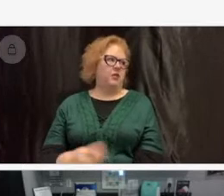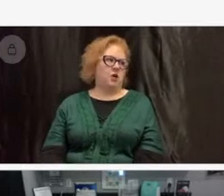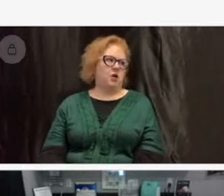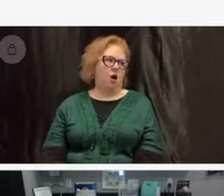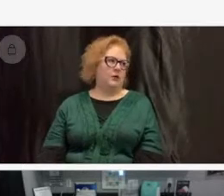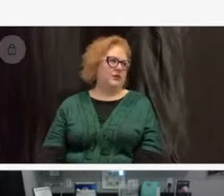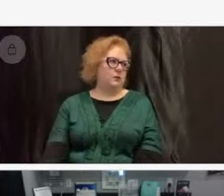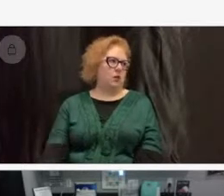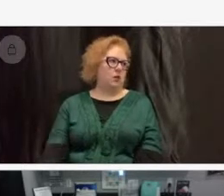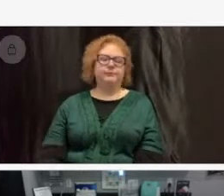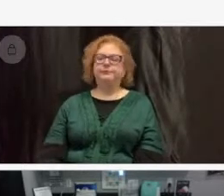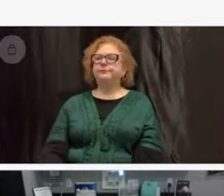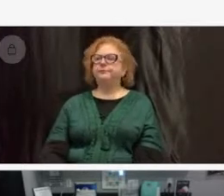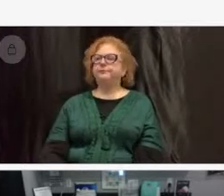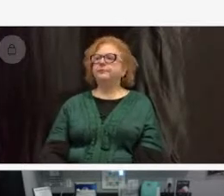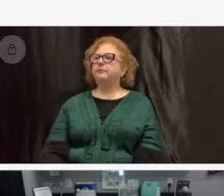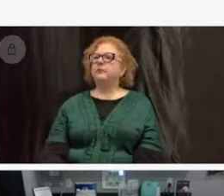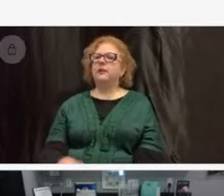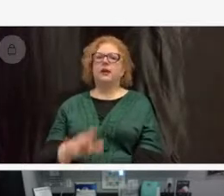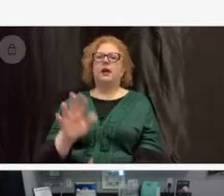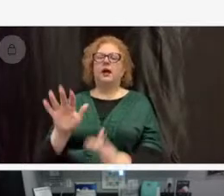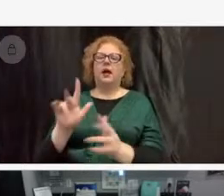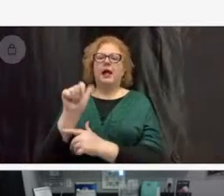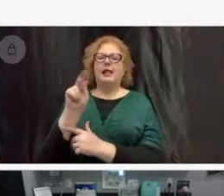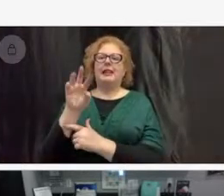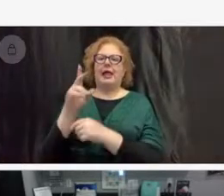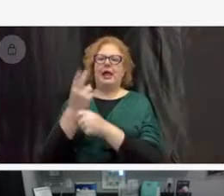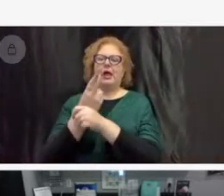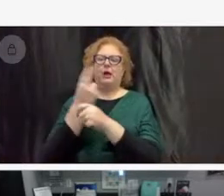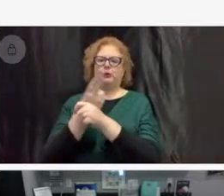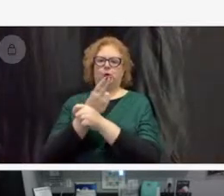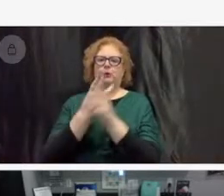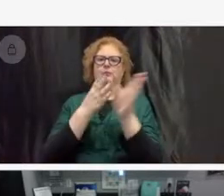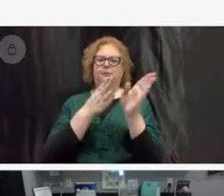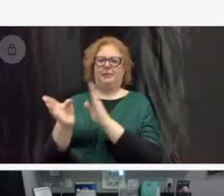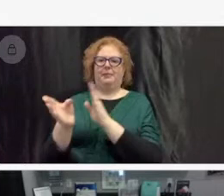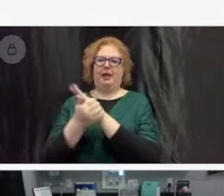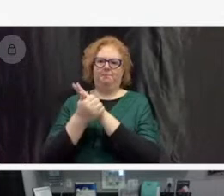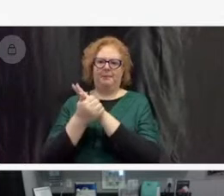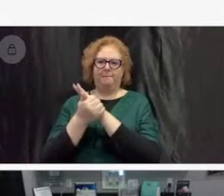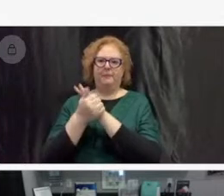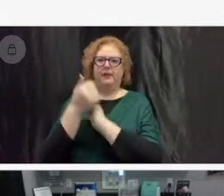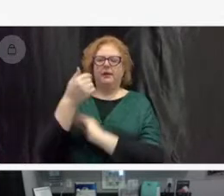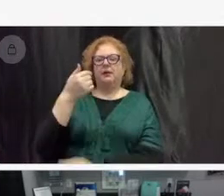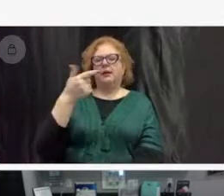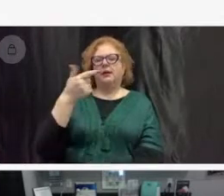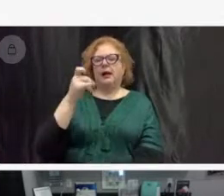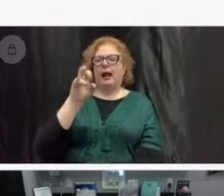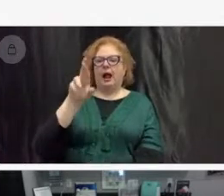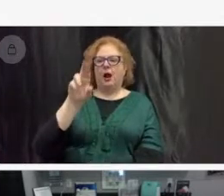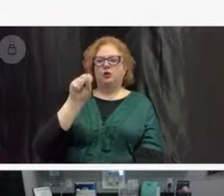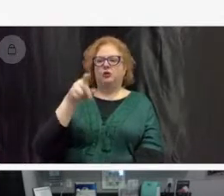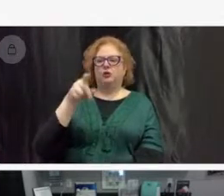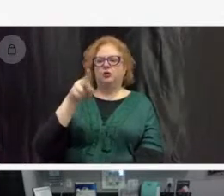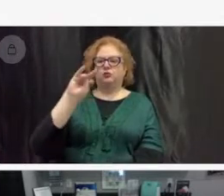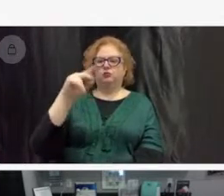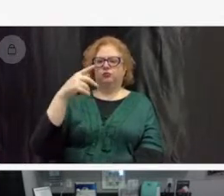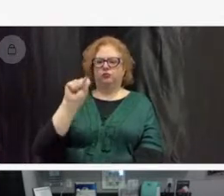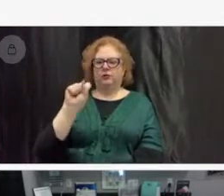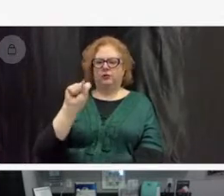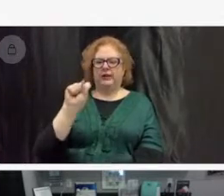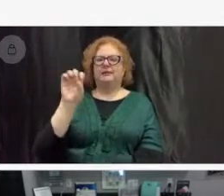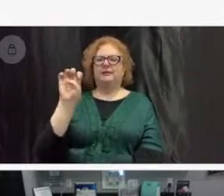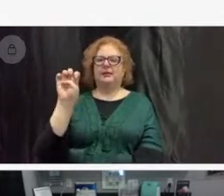2023-14-02. Land use plan amendment, Geyer Springs East, residential low to